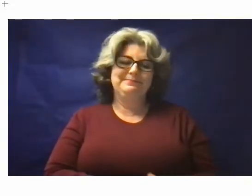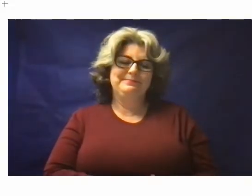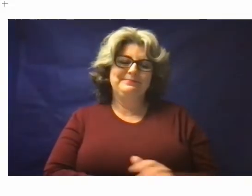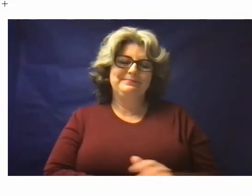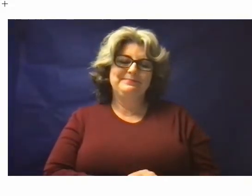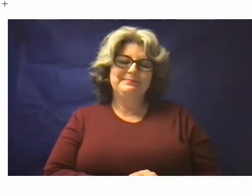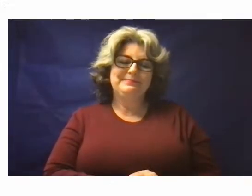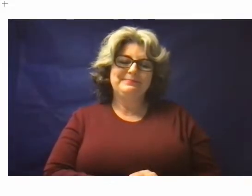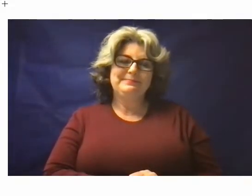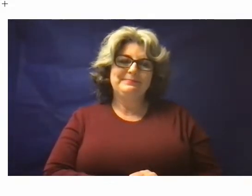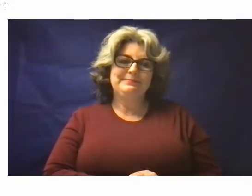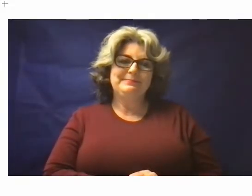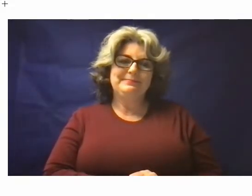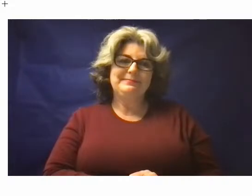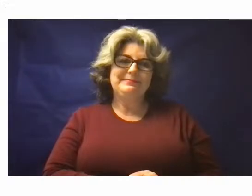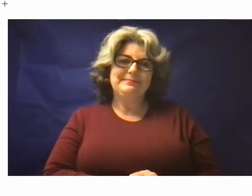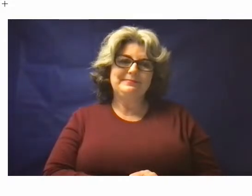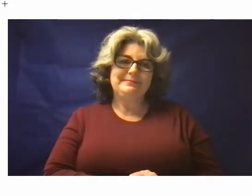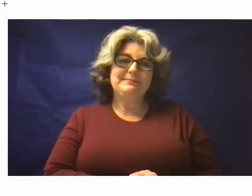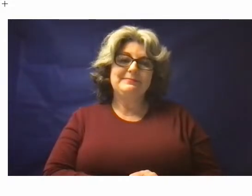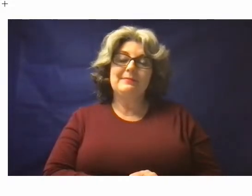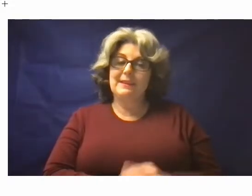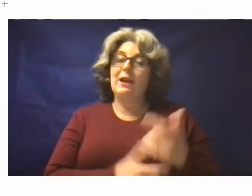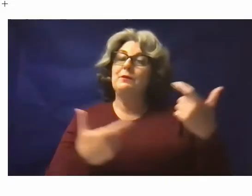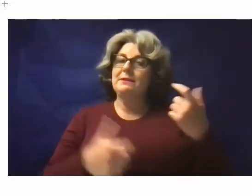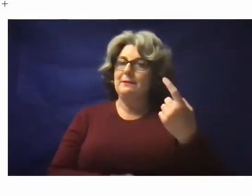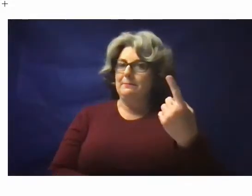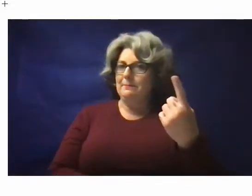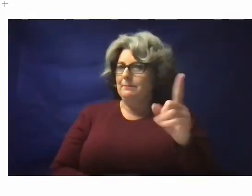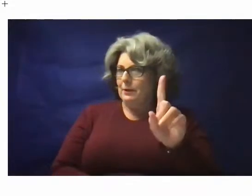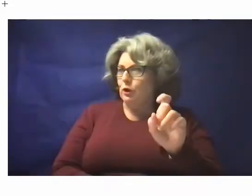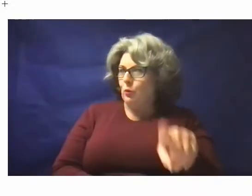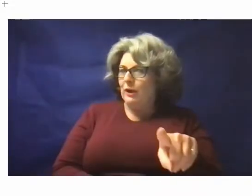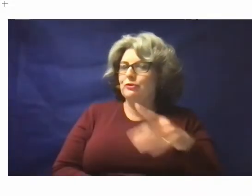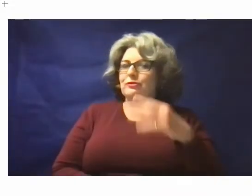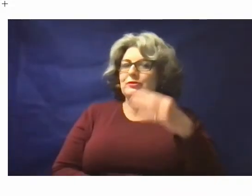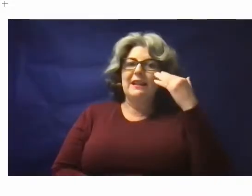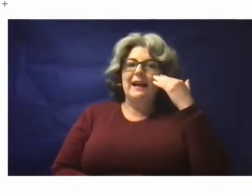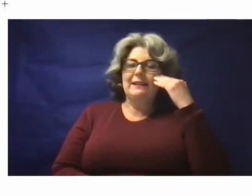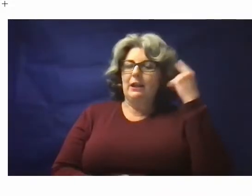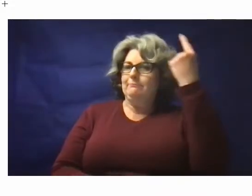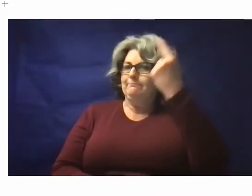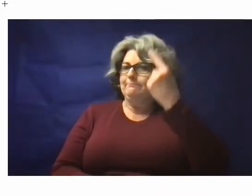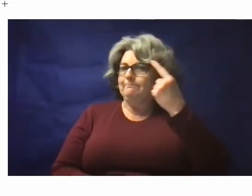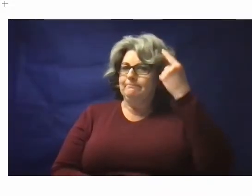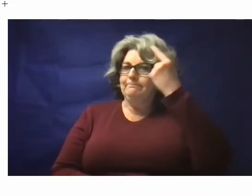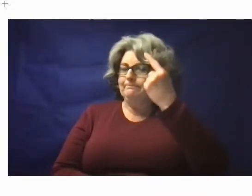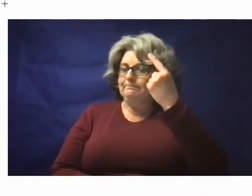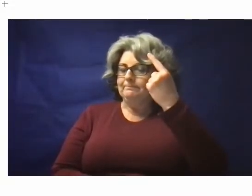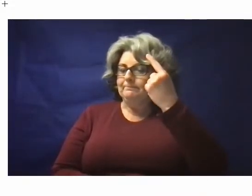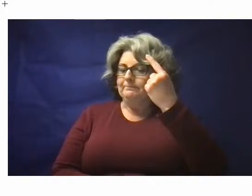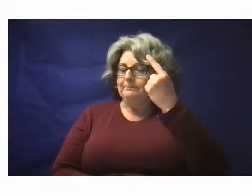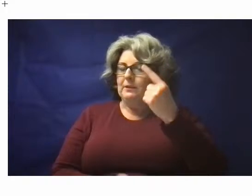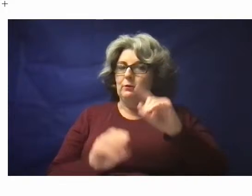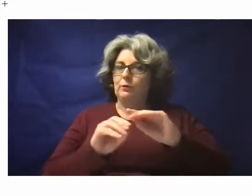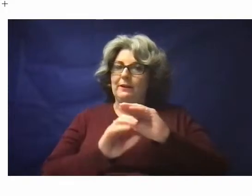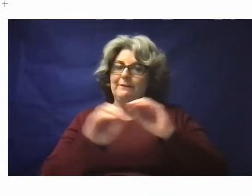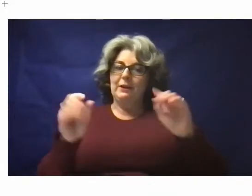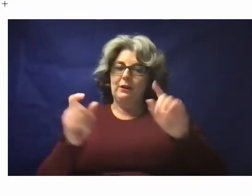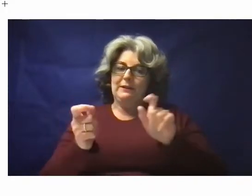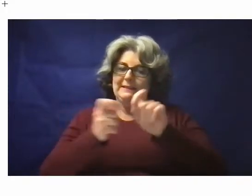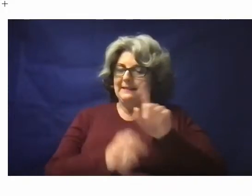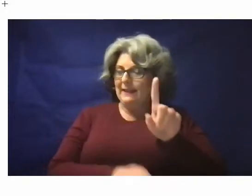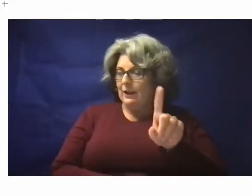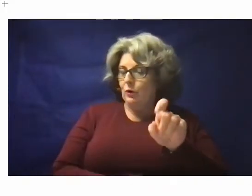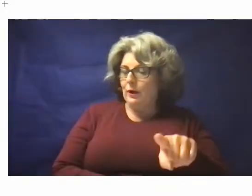Perfect. That was a big question, I know, and it's hard to kind of think about it in abstract when you don't have an actual question to kind of